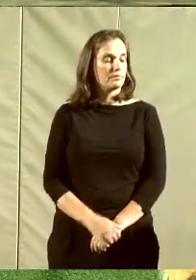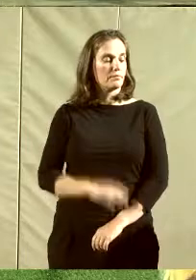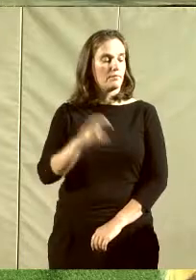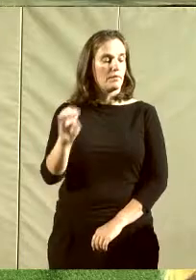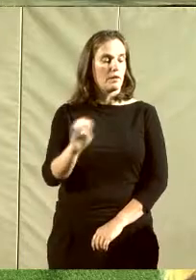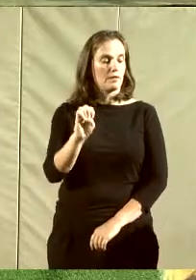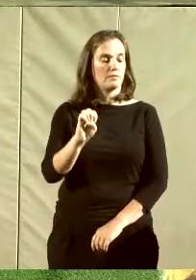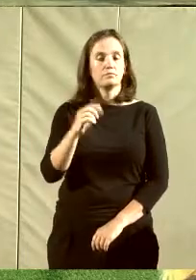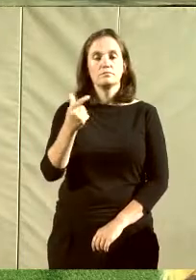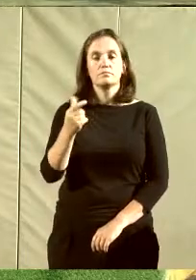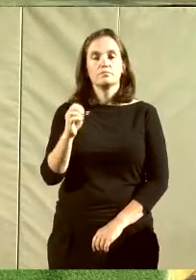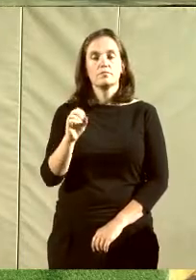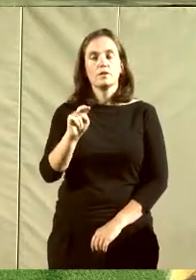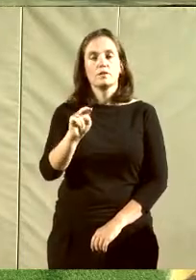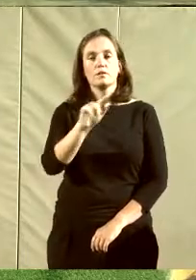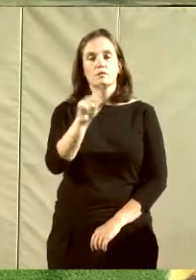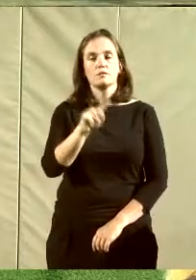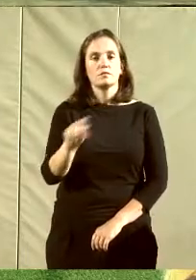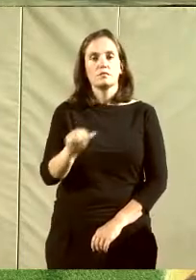Everardo Gonzalez Jr.